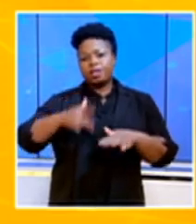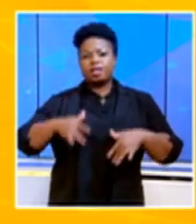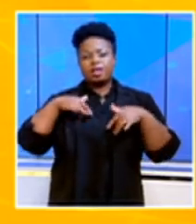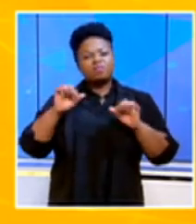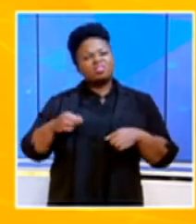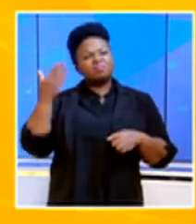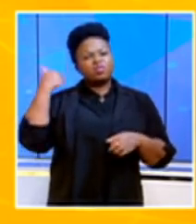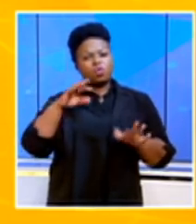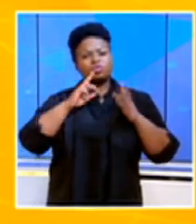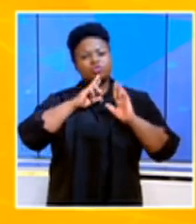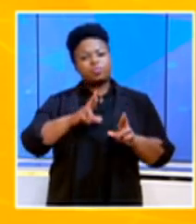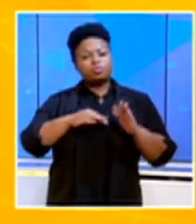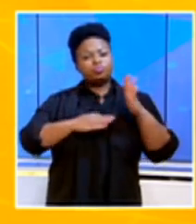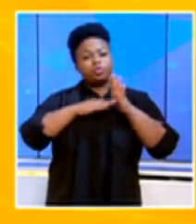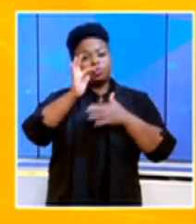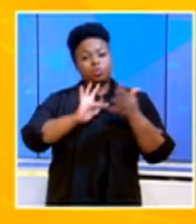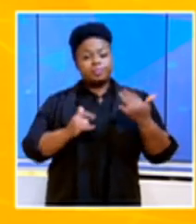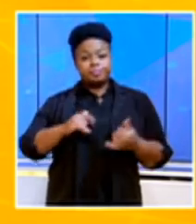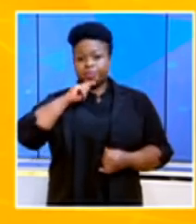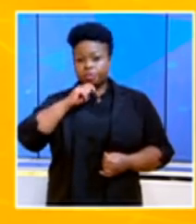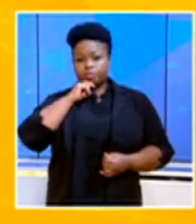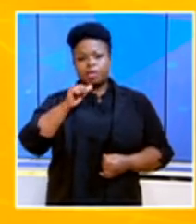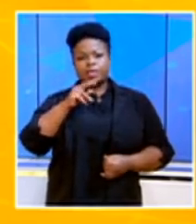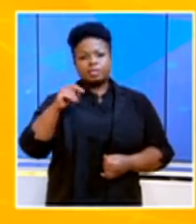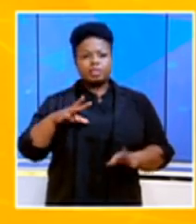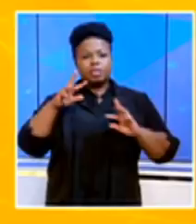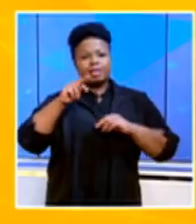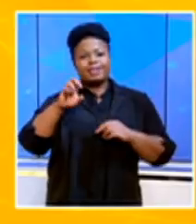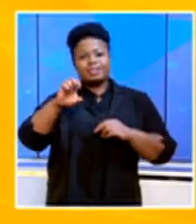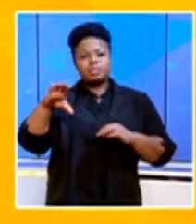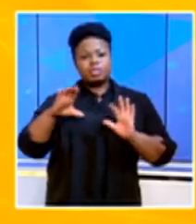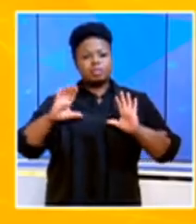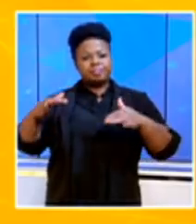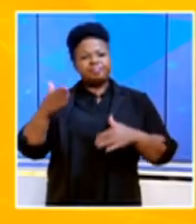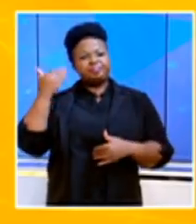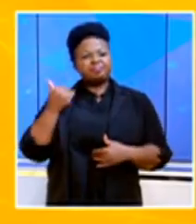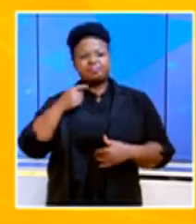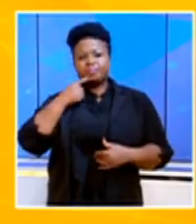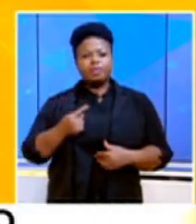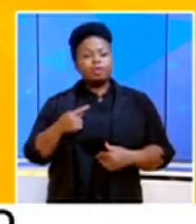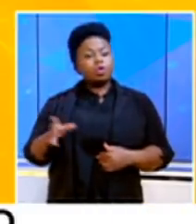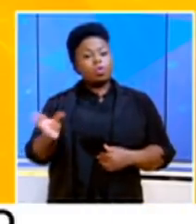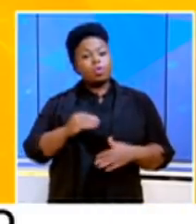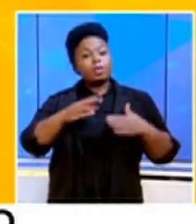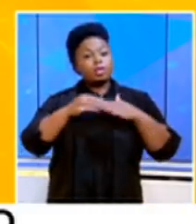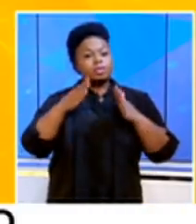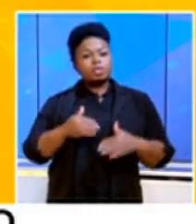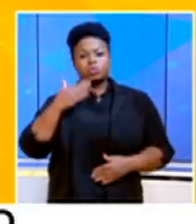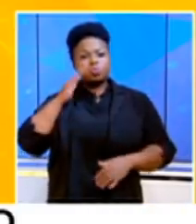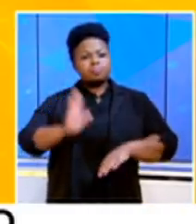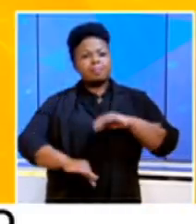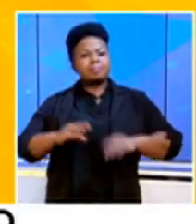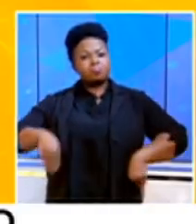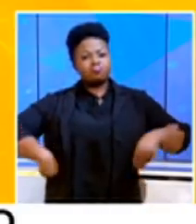Morning Live. Now, as we've been reporting in our lead story this morning, the ANC's National Executive Committee has resolved that all leaders charged